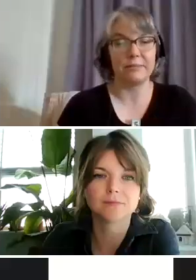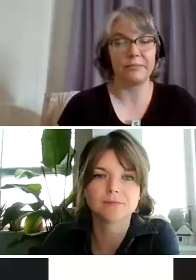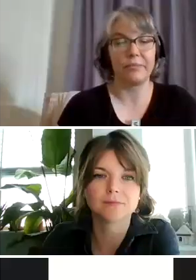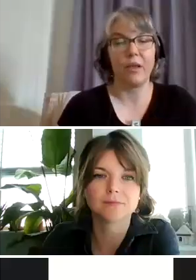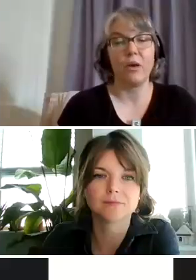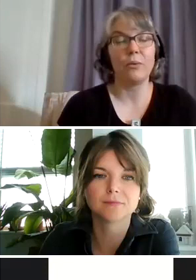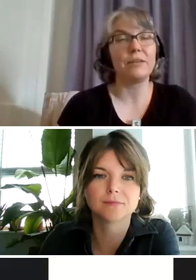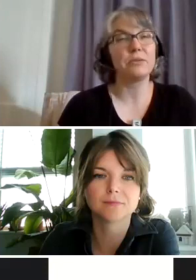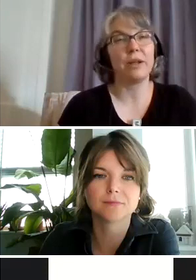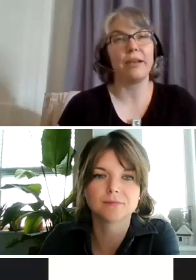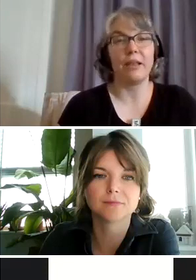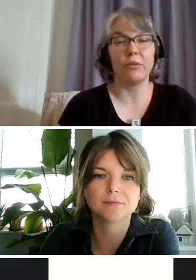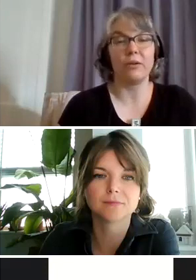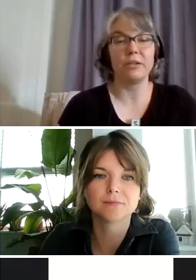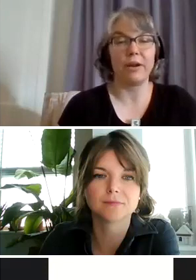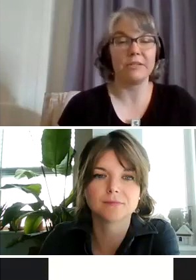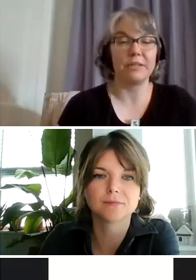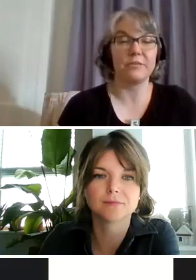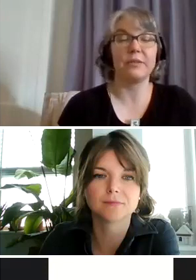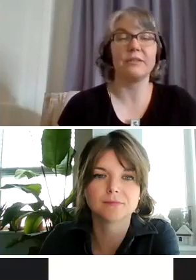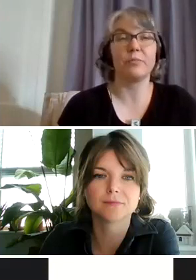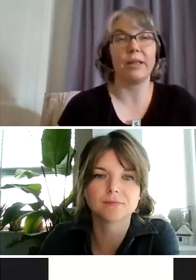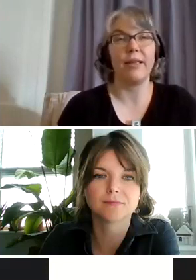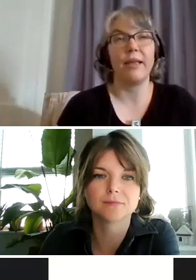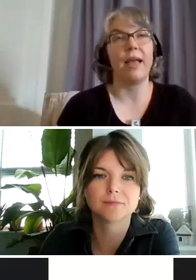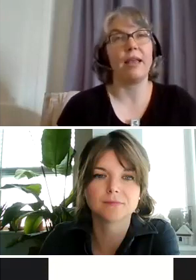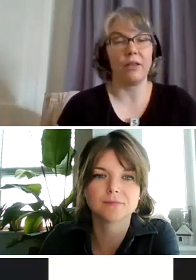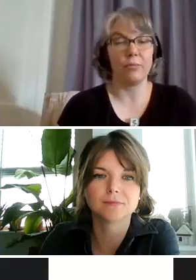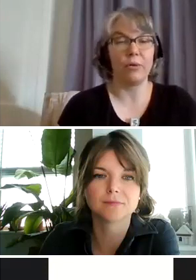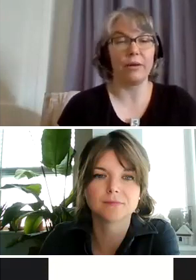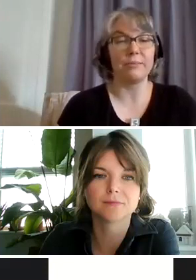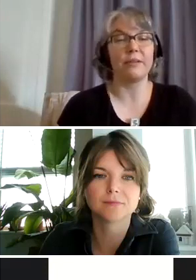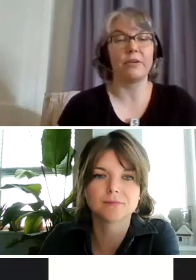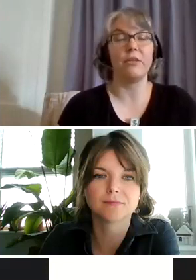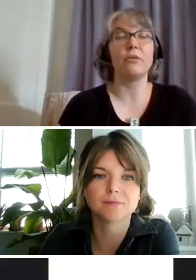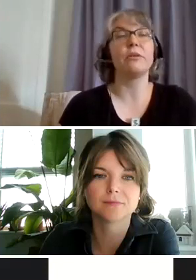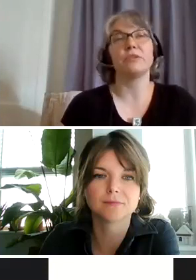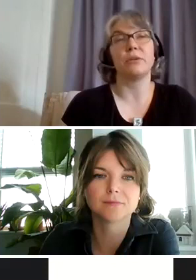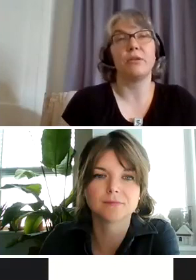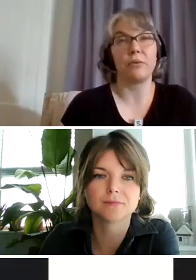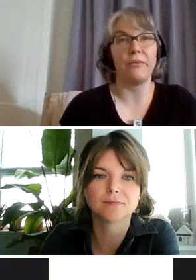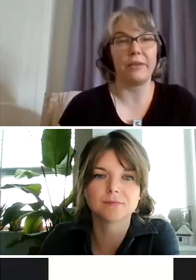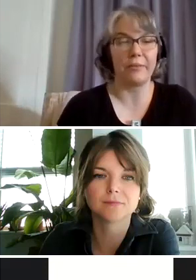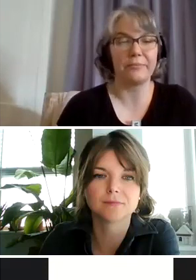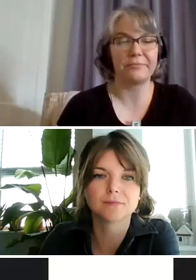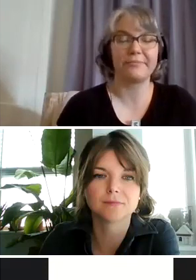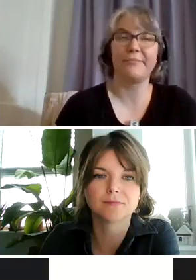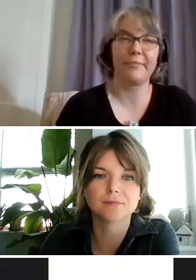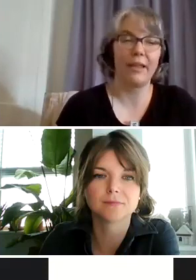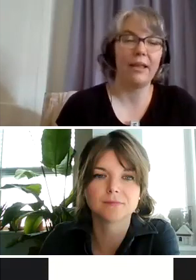buildings. We also run an annual Arts and Crafts Festival in the spring and other programs centered on local history throughout the